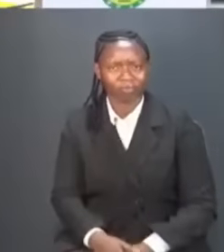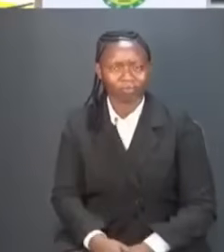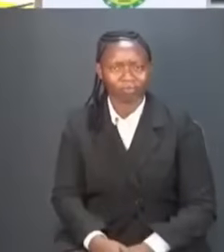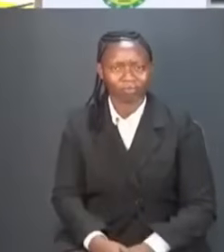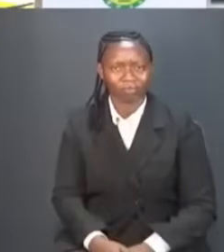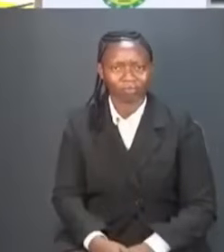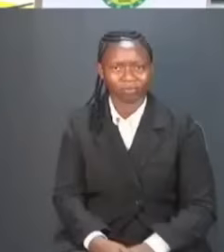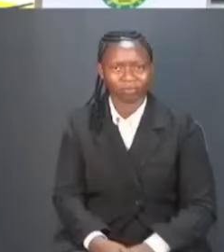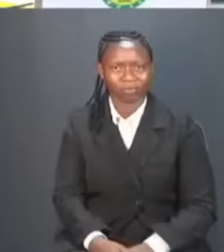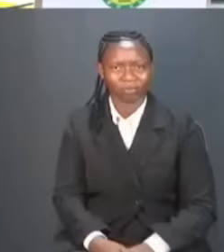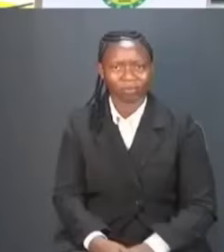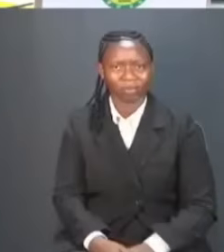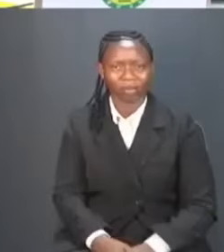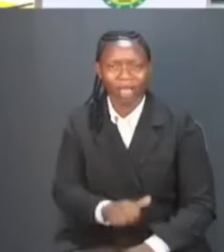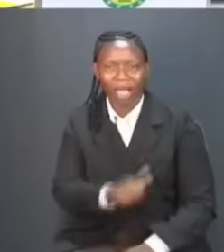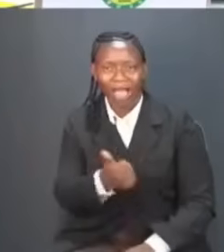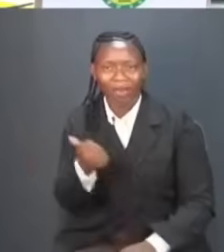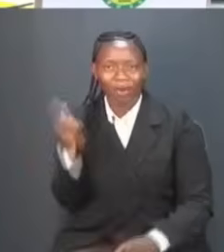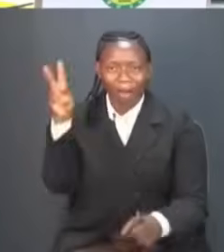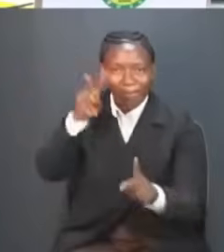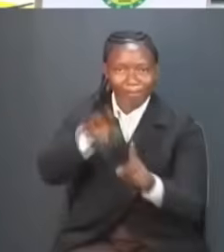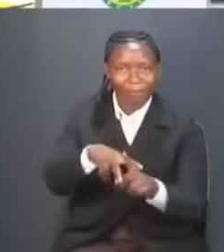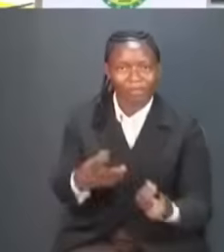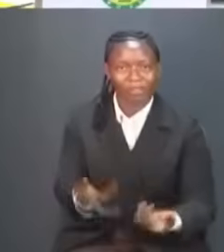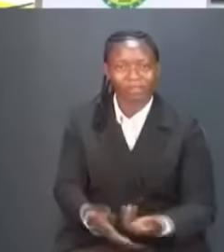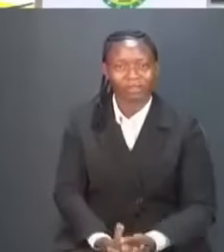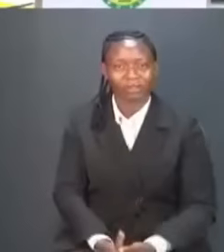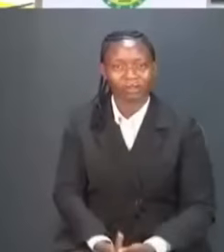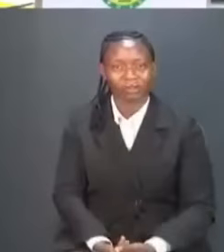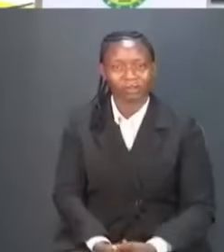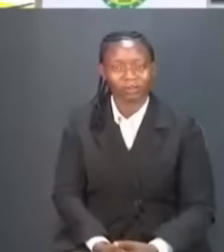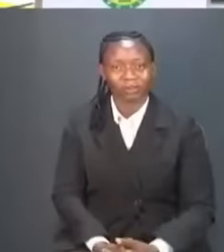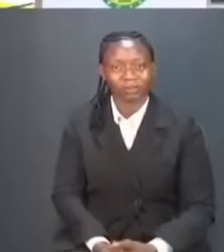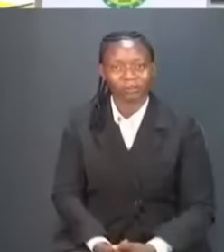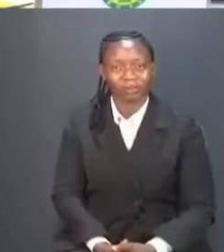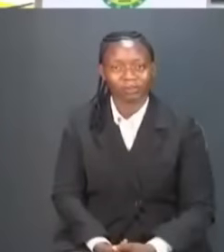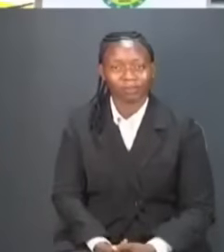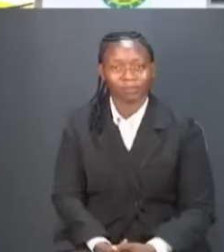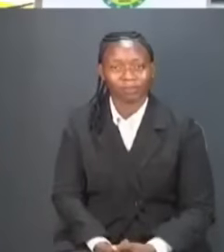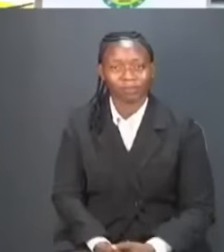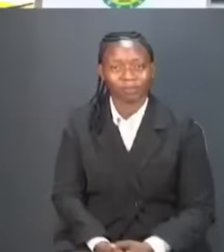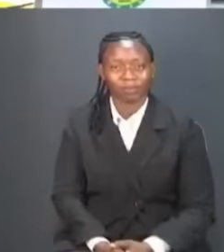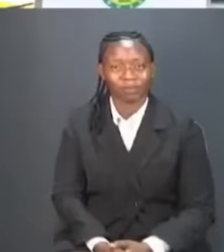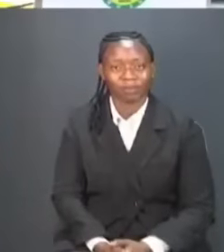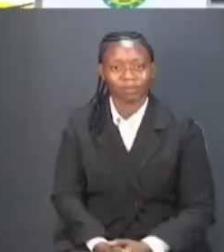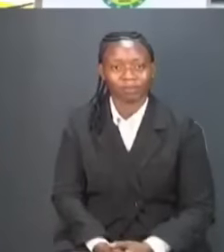he should be mounting another application. And that's what he should be doing.